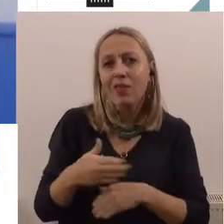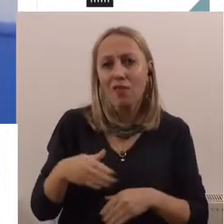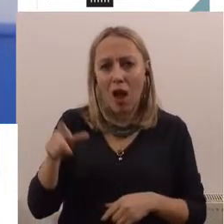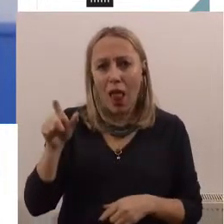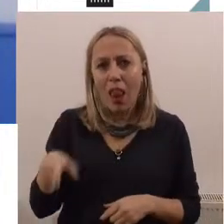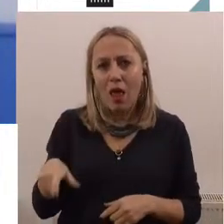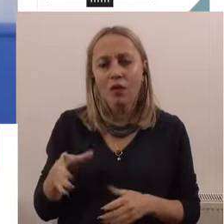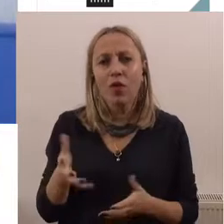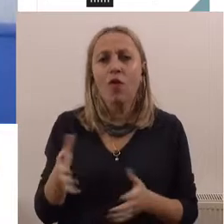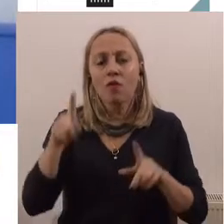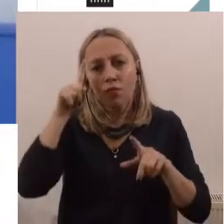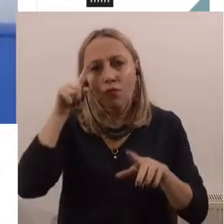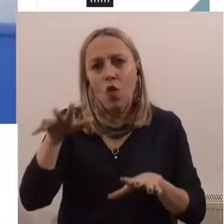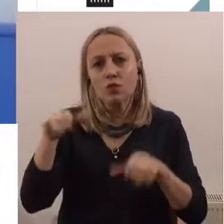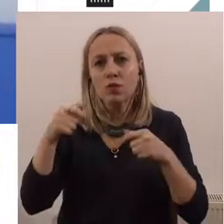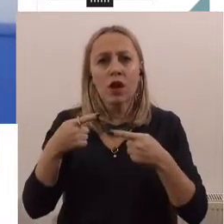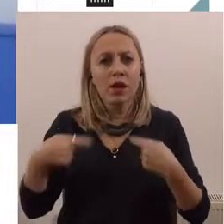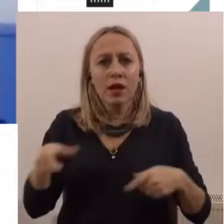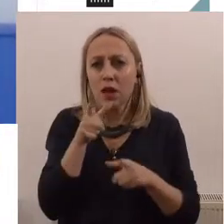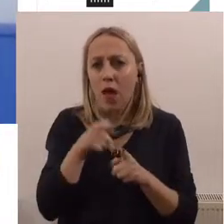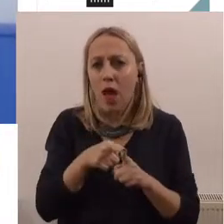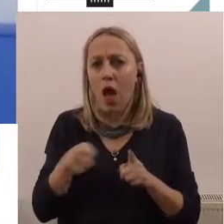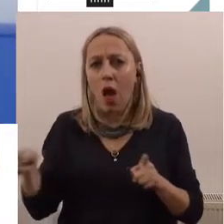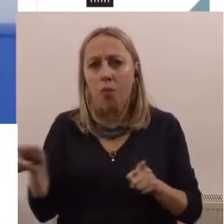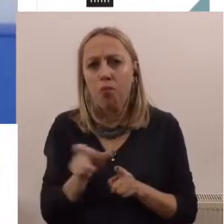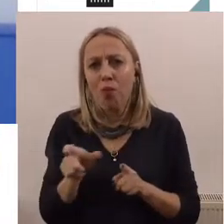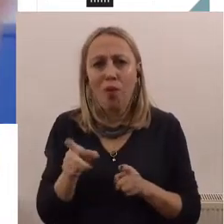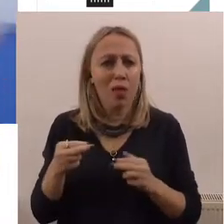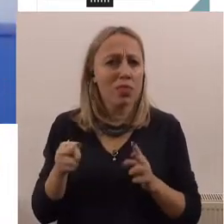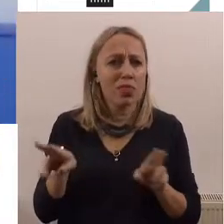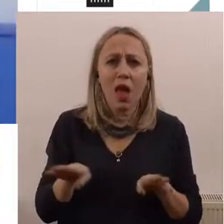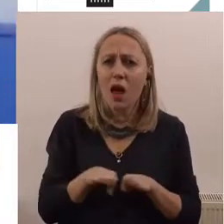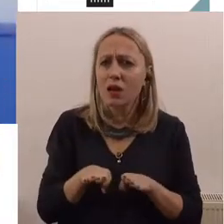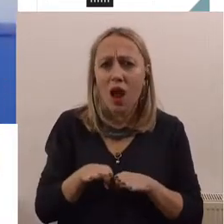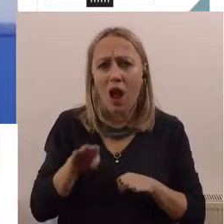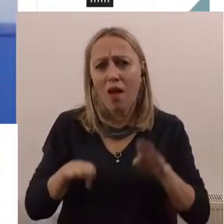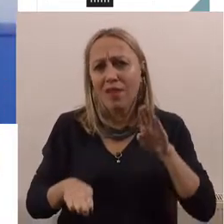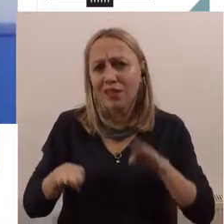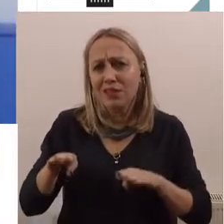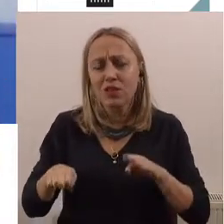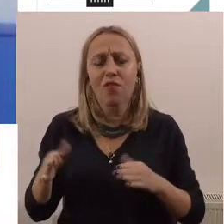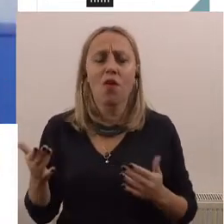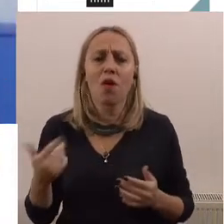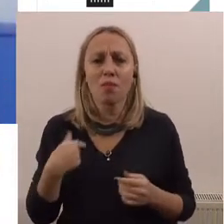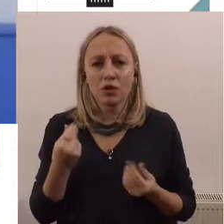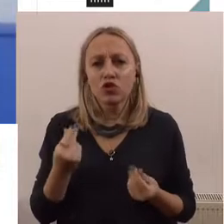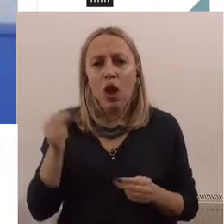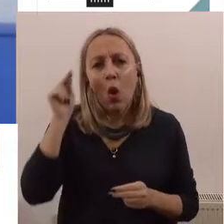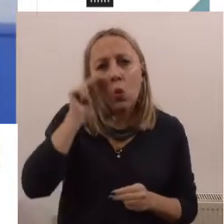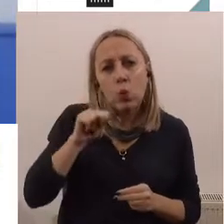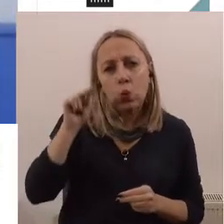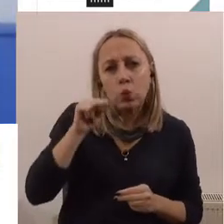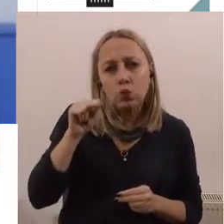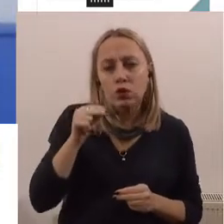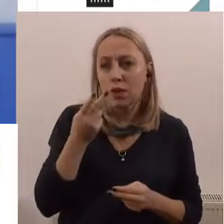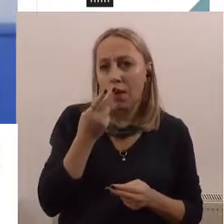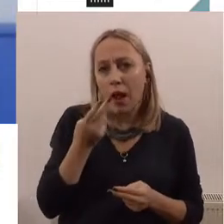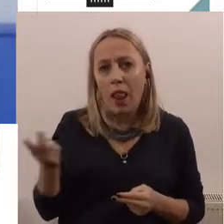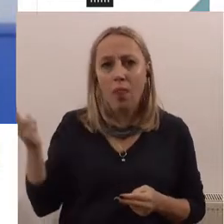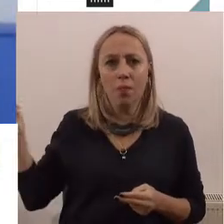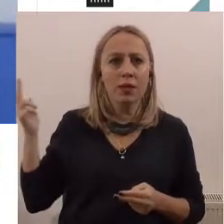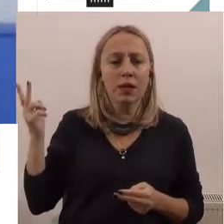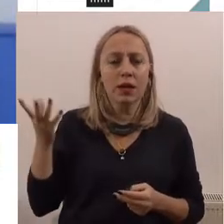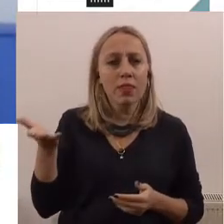with a disability through the ages, and about inequality and how we learn by that from that now.